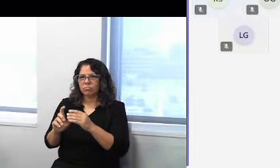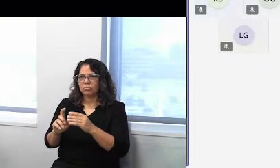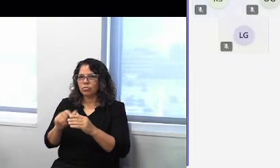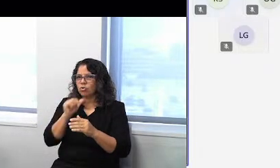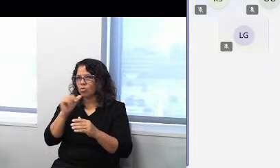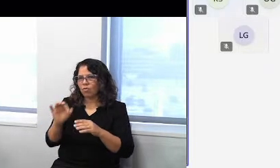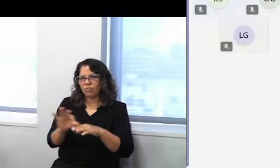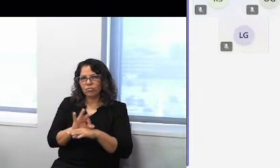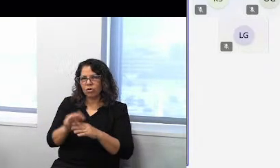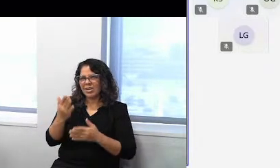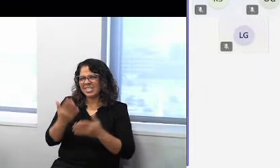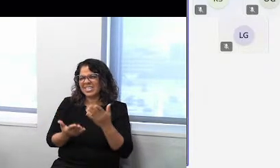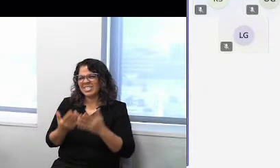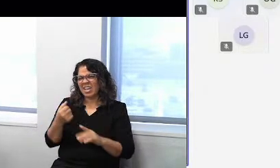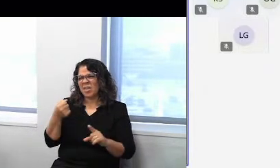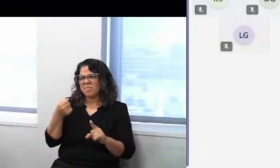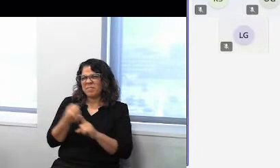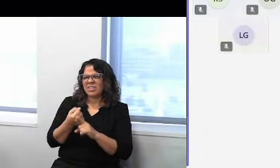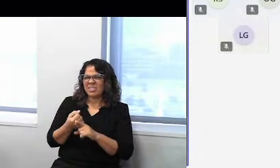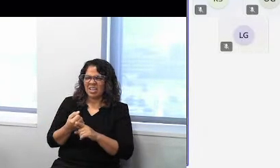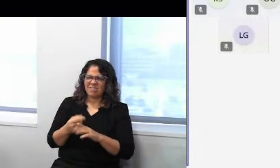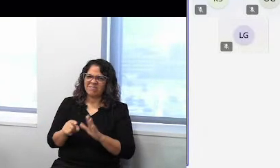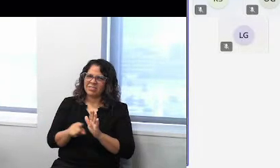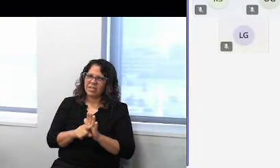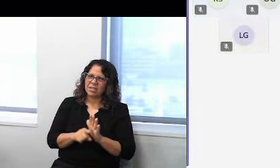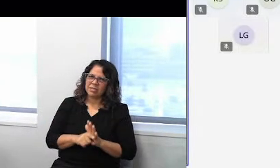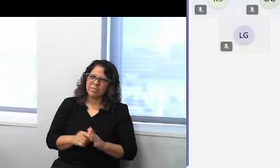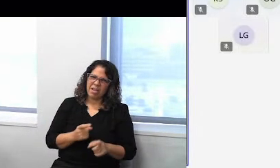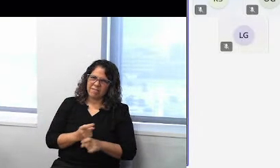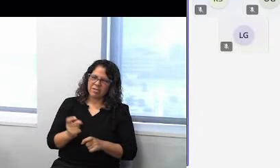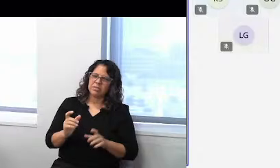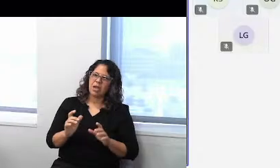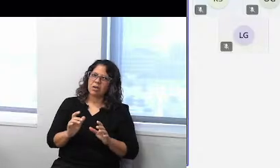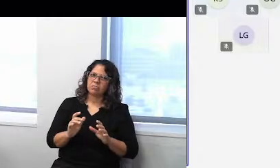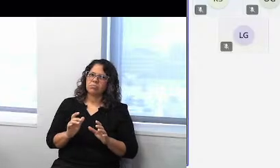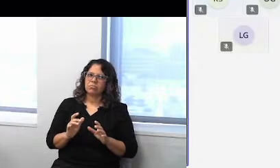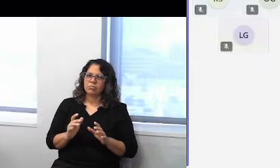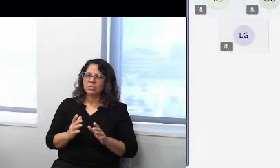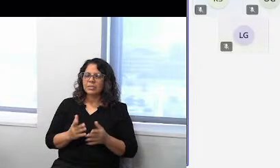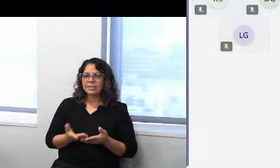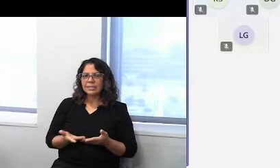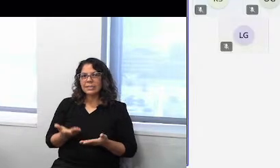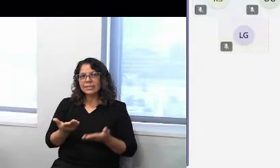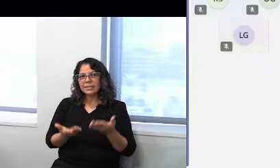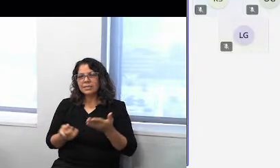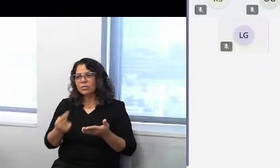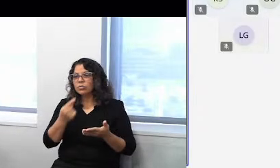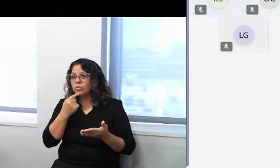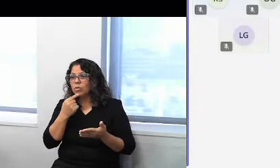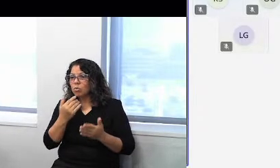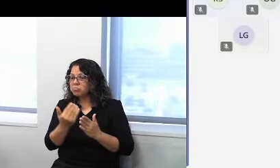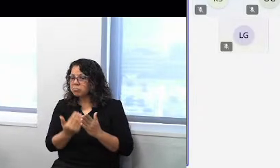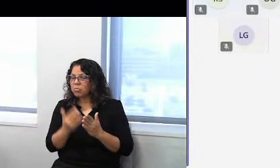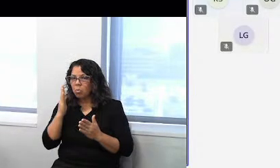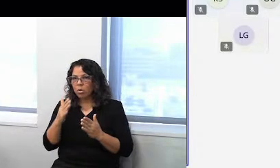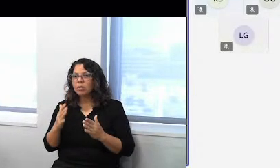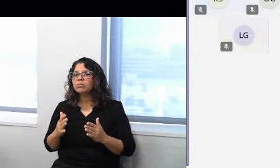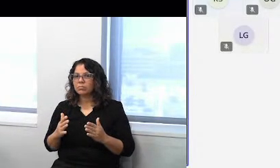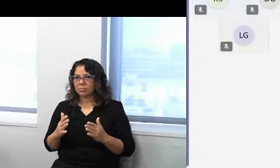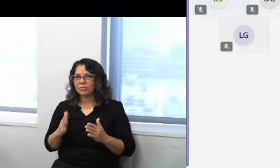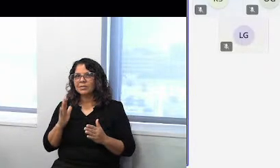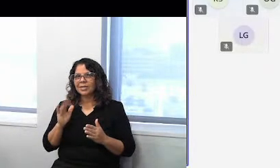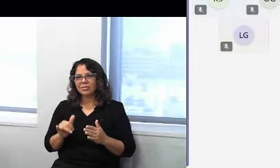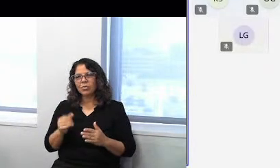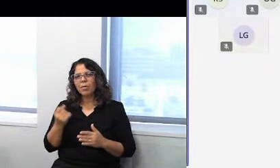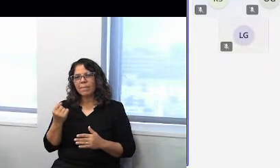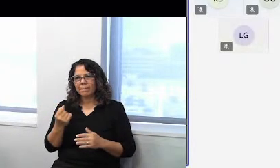else the things that you just listed will actually be in existence, and that's reliability issues. Yes. And nobody wants that, right? The No. developer doesn't